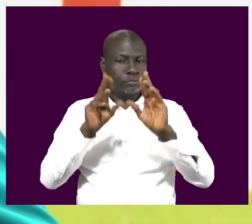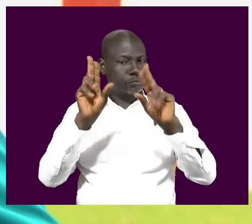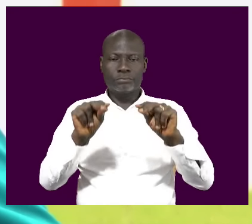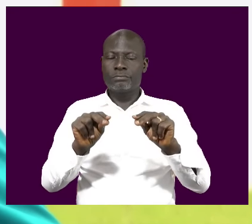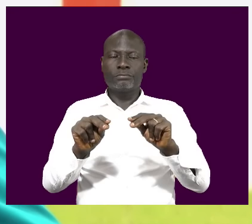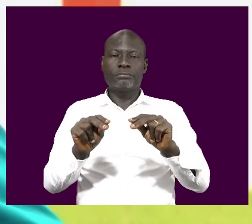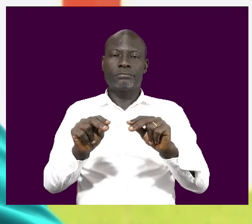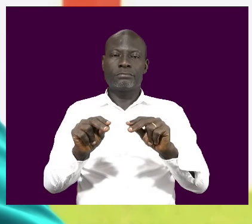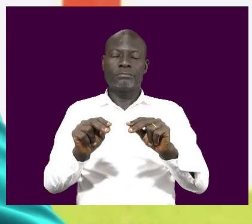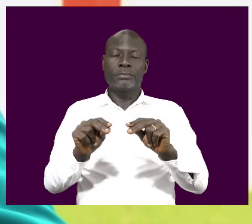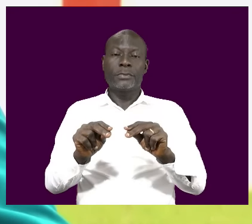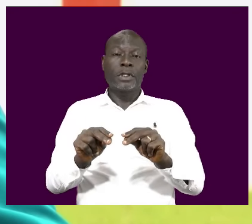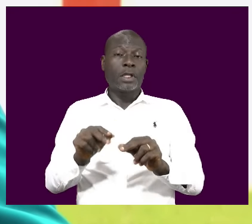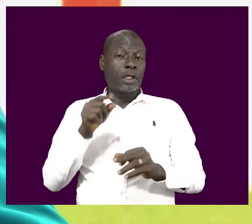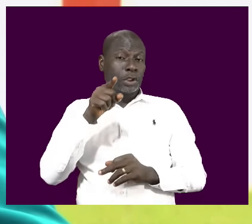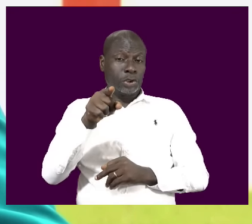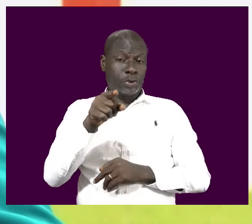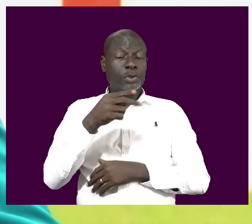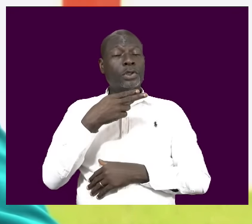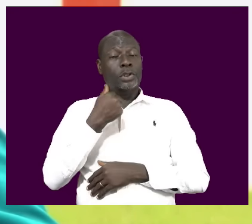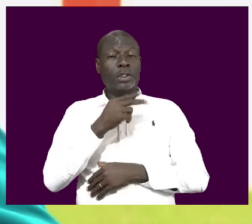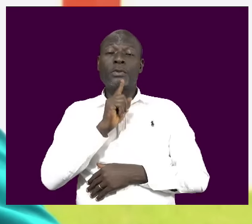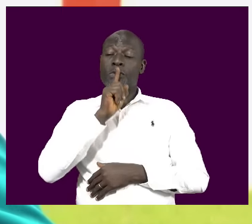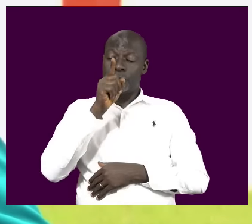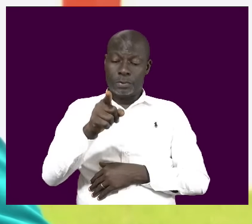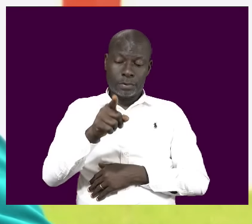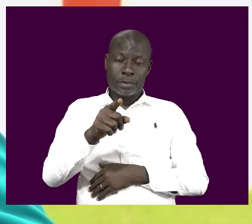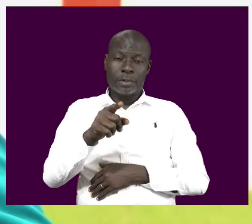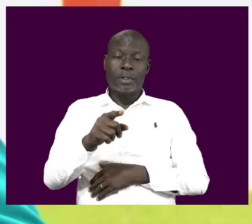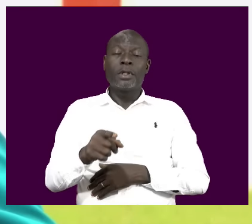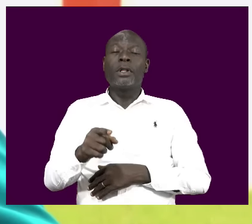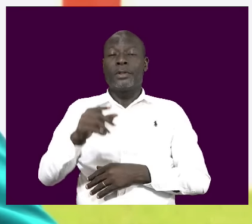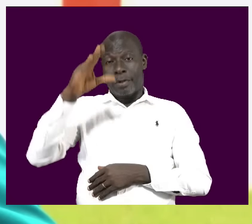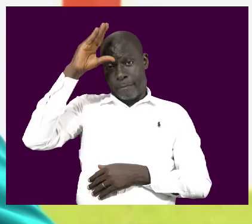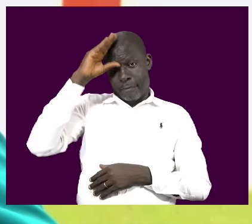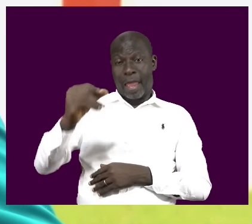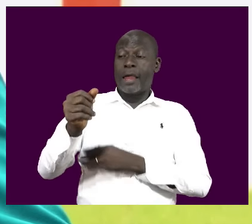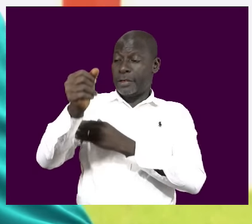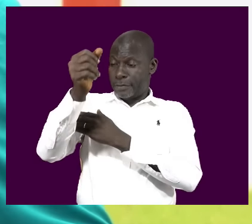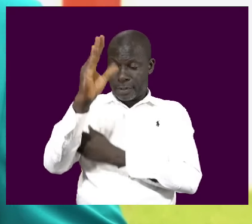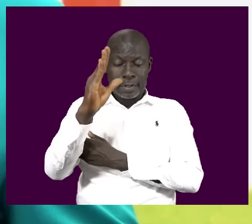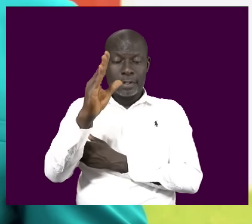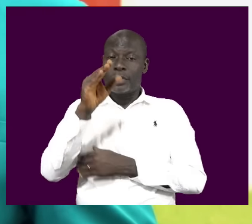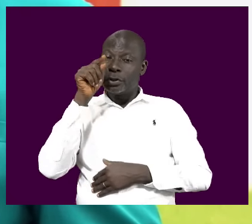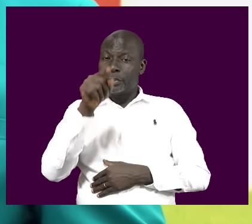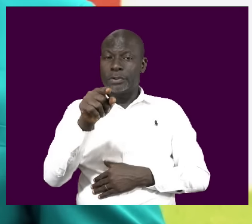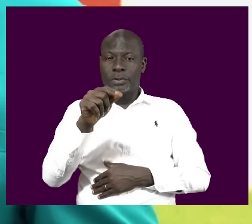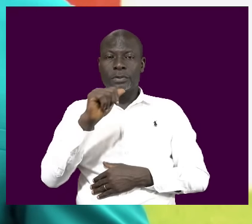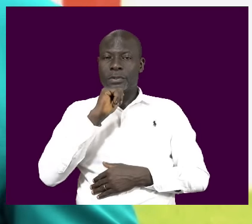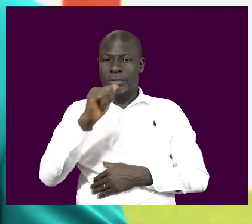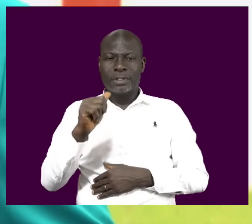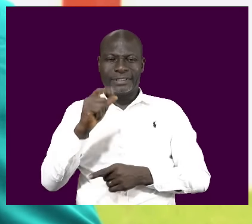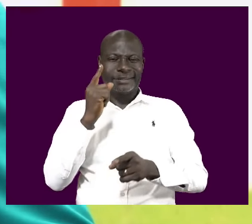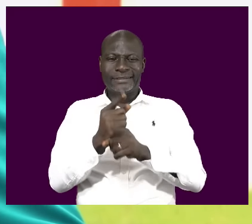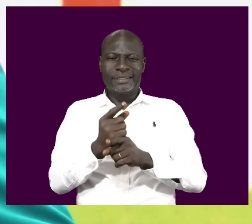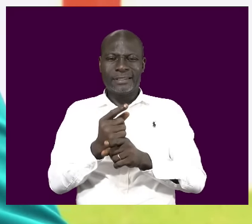me sa wuye osofo ampara wuye nyame nipa ampara wo lidi wo ho ani nipa